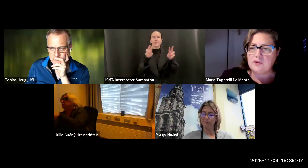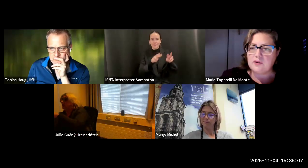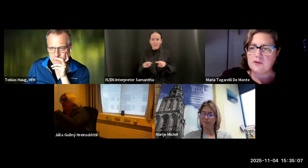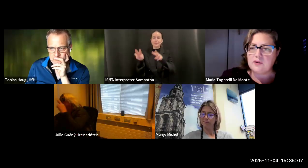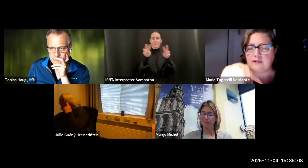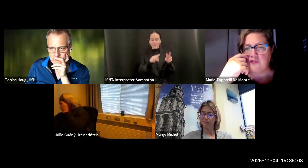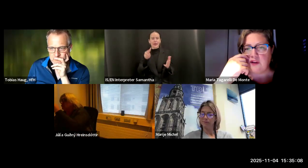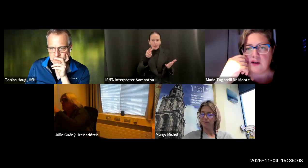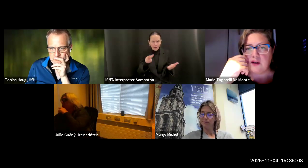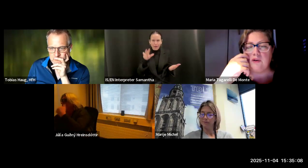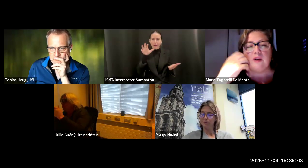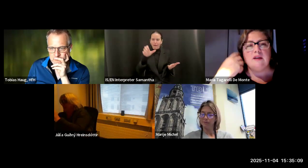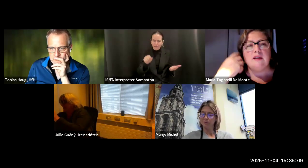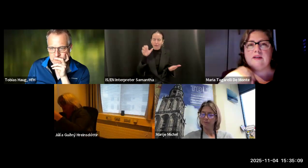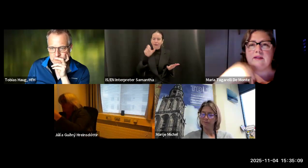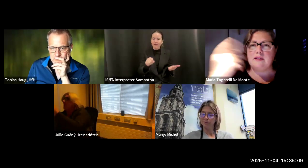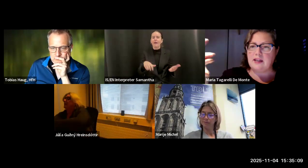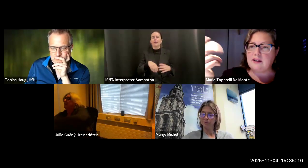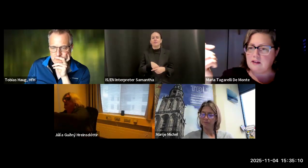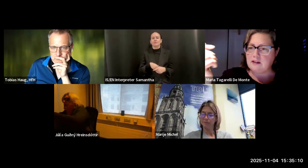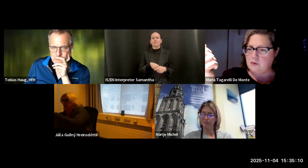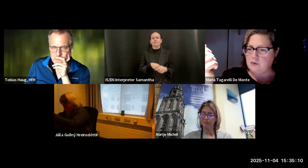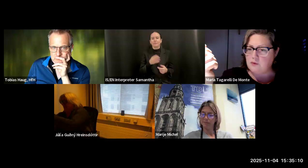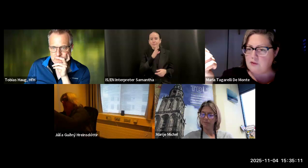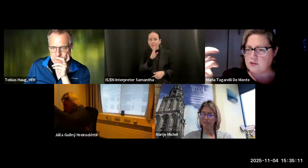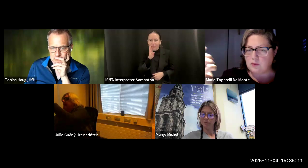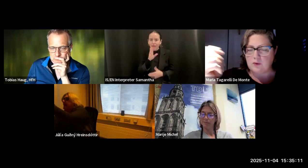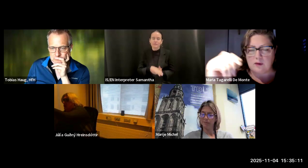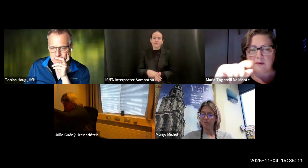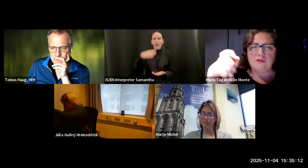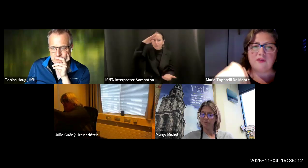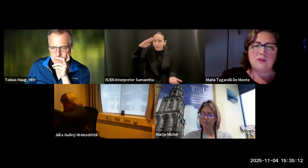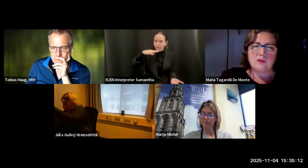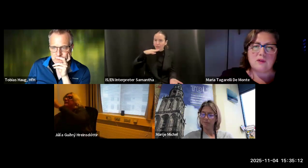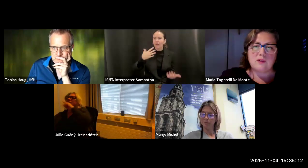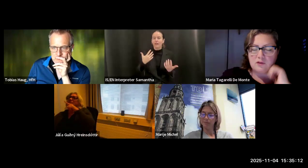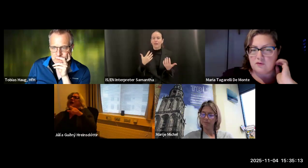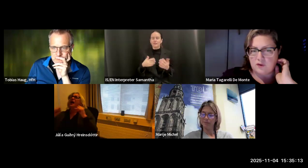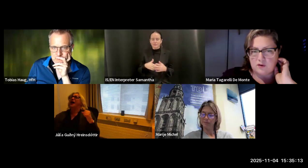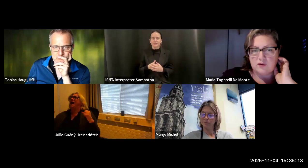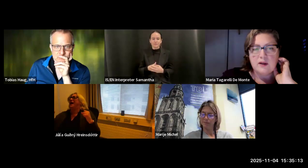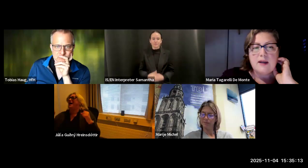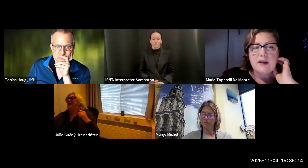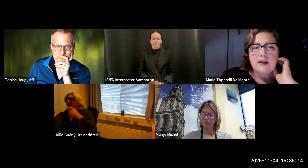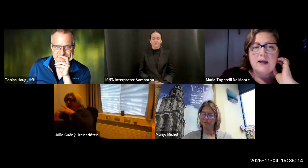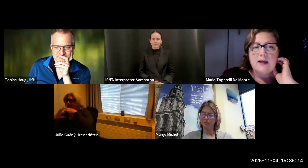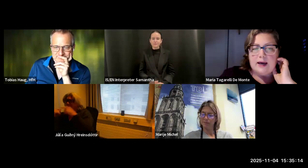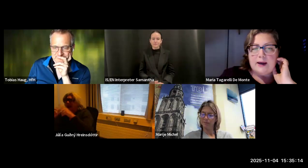for mother, the sign for father, they take reference to mother and father, and so on and so